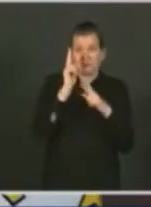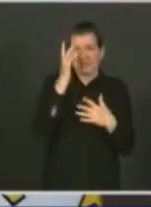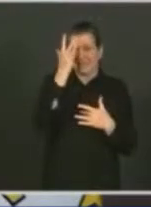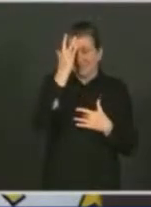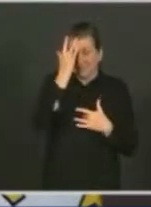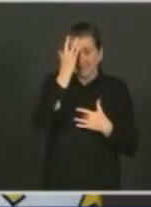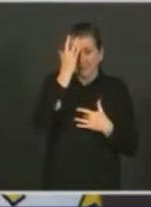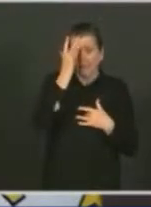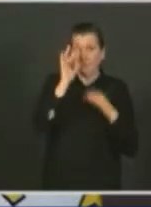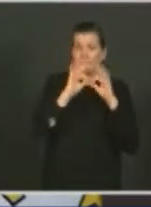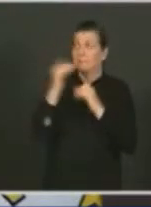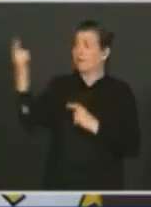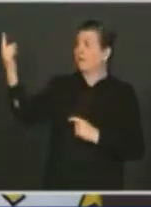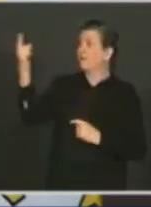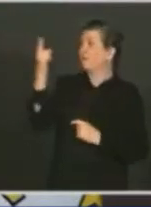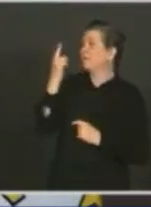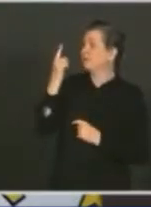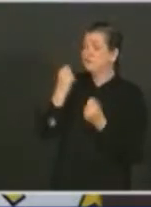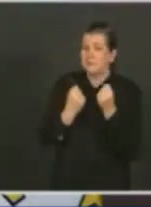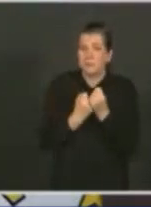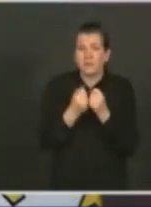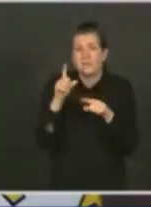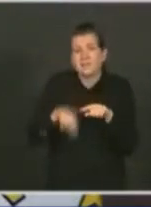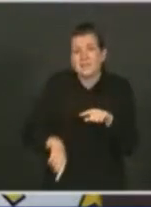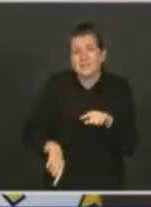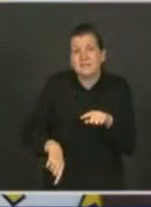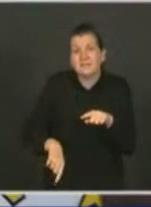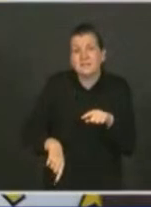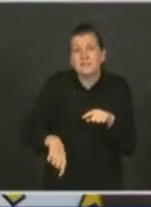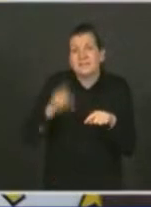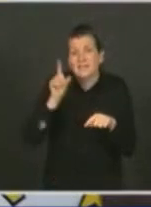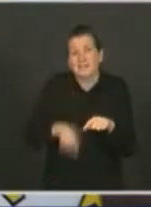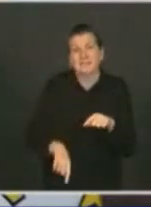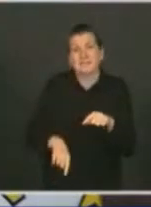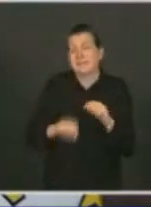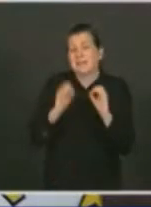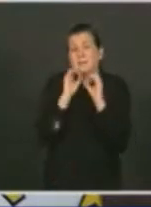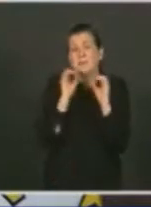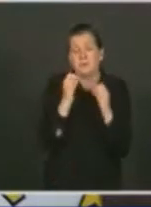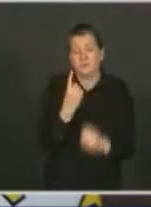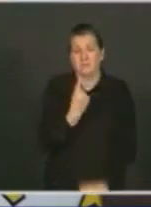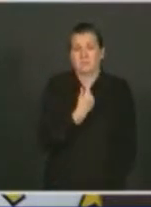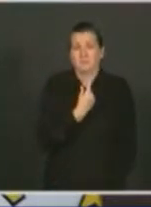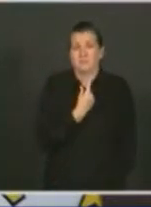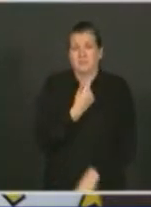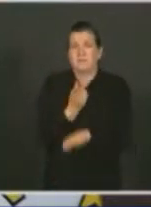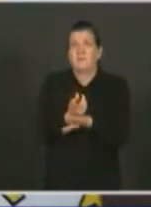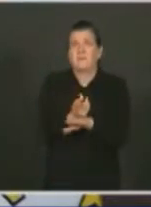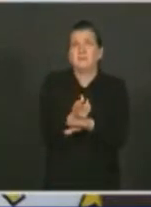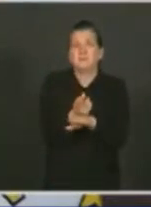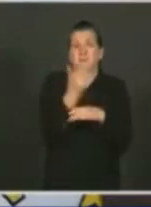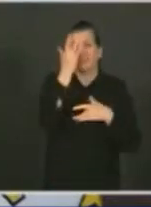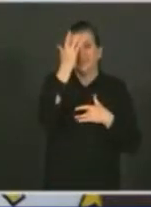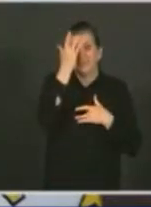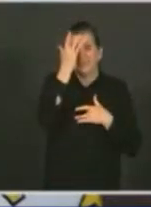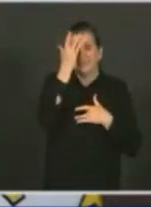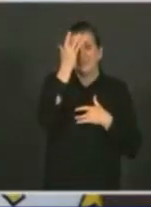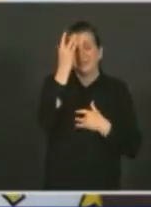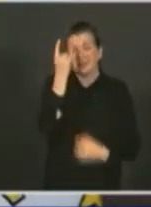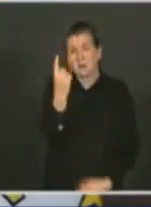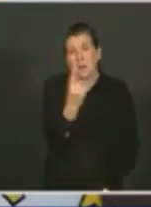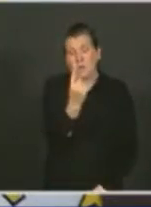the way that we know this virus behaves and is transmitted, but I want everyone to understand that this means that when dying patients are in the hospital, they're usually there